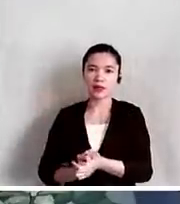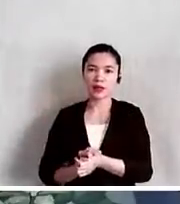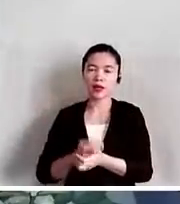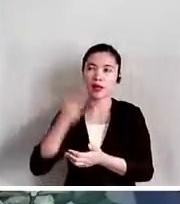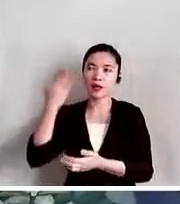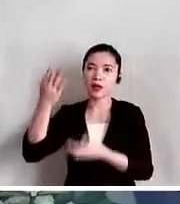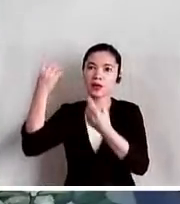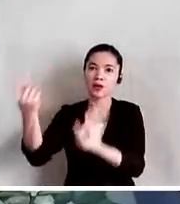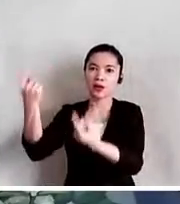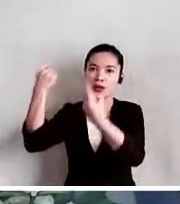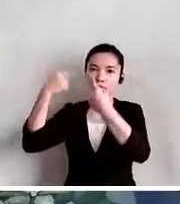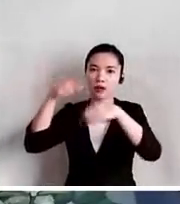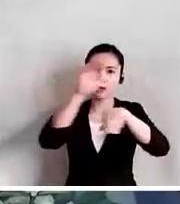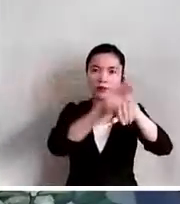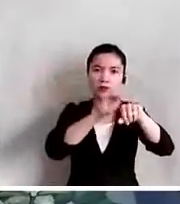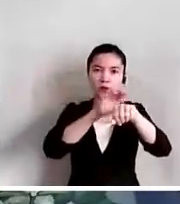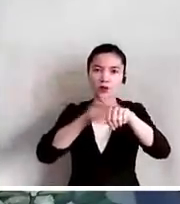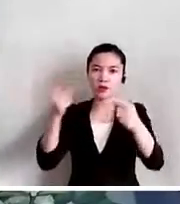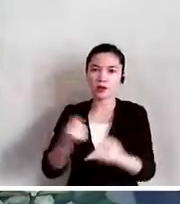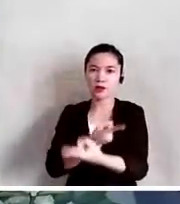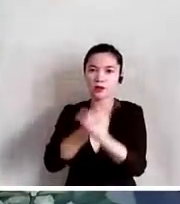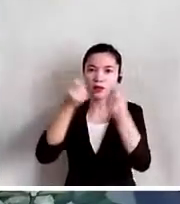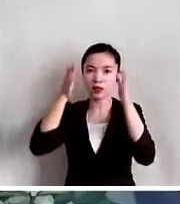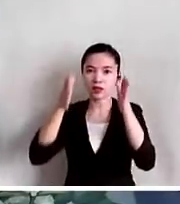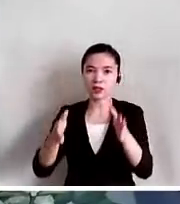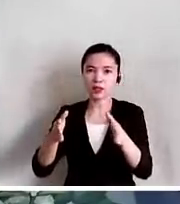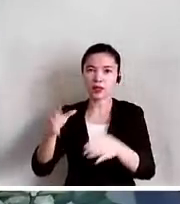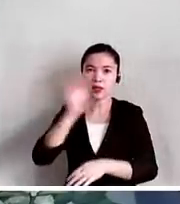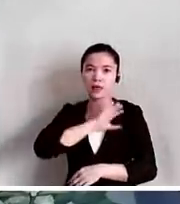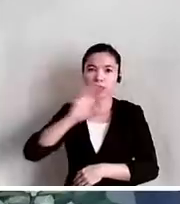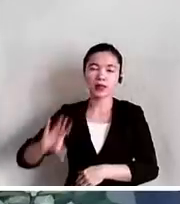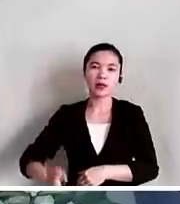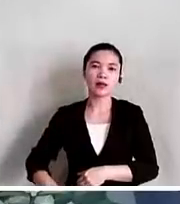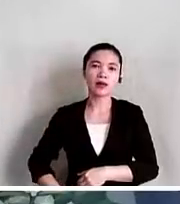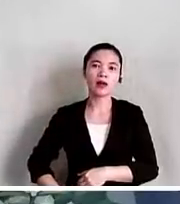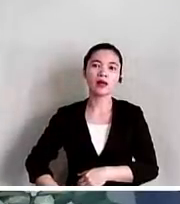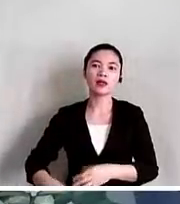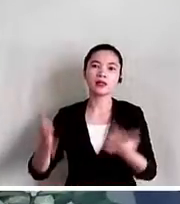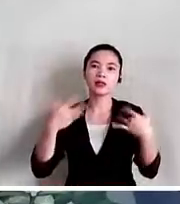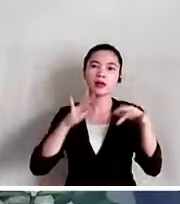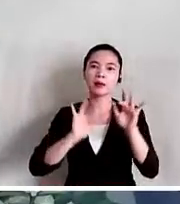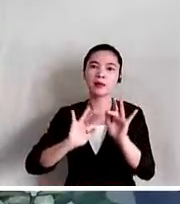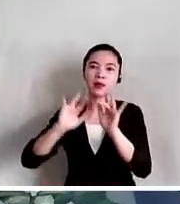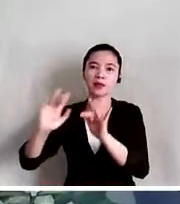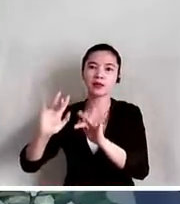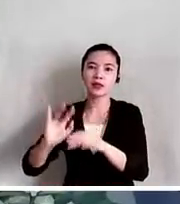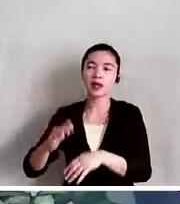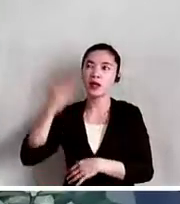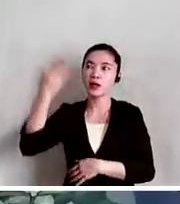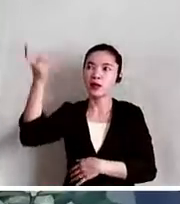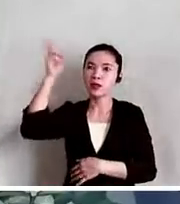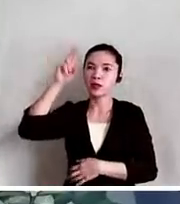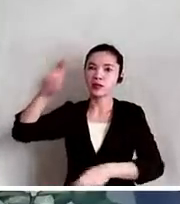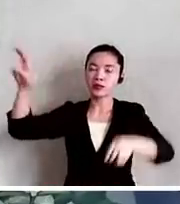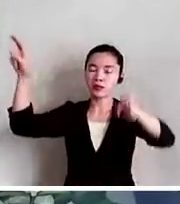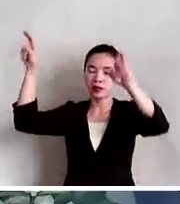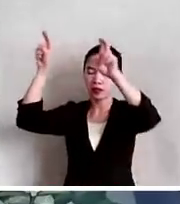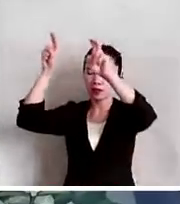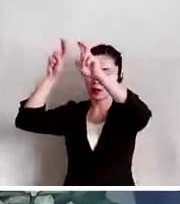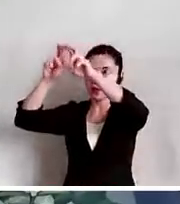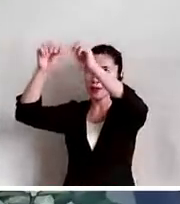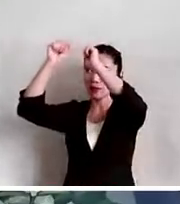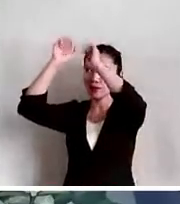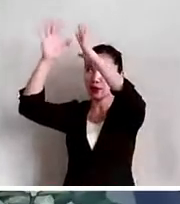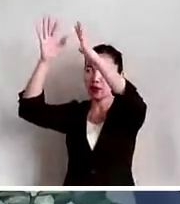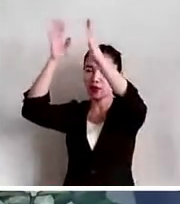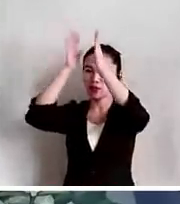sinners. Christ, have mercy. Christ, have mercy. You are seated at the right hand of the Father to intercede for us.